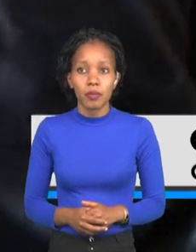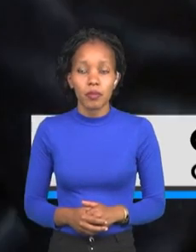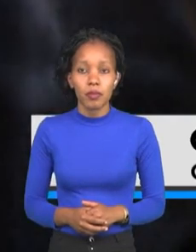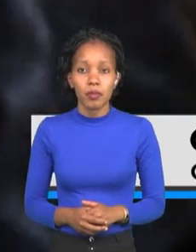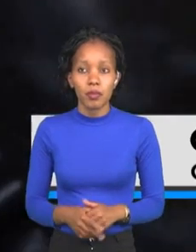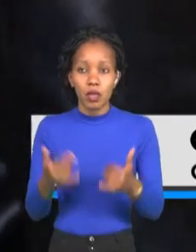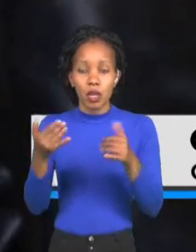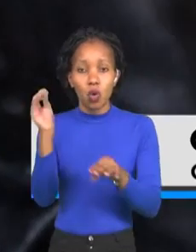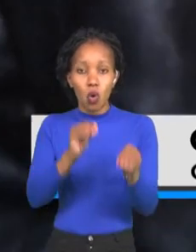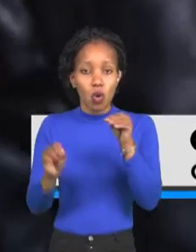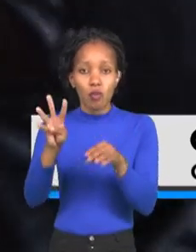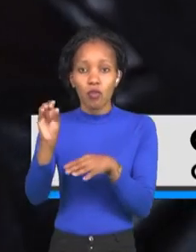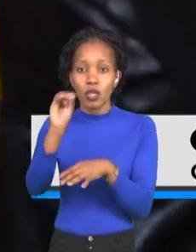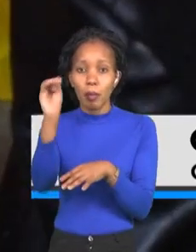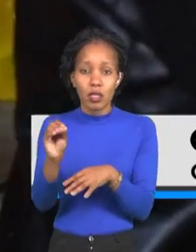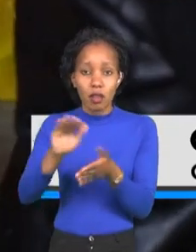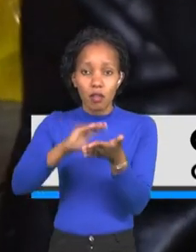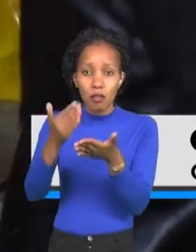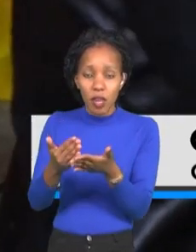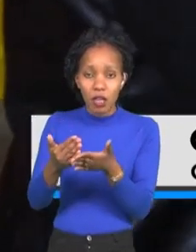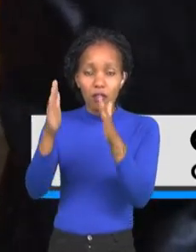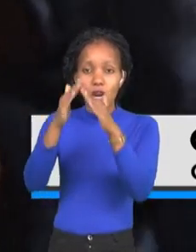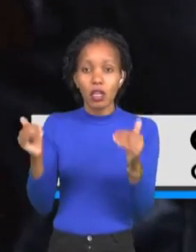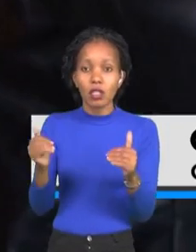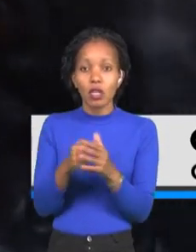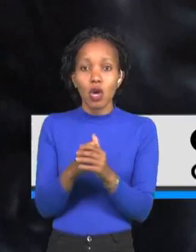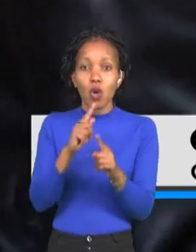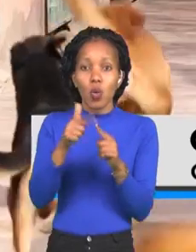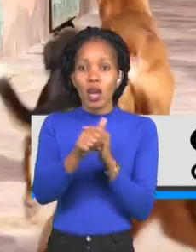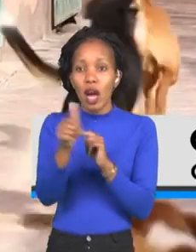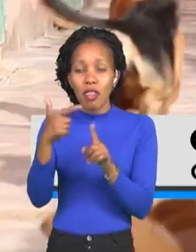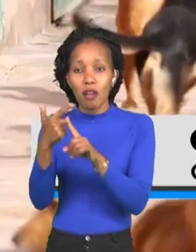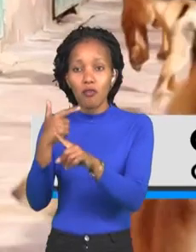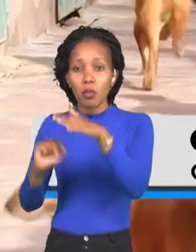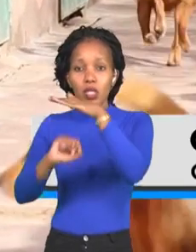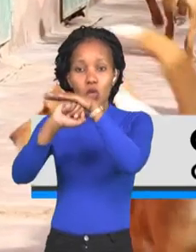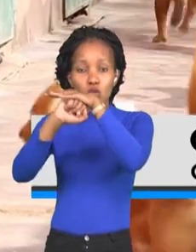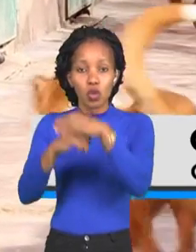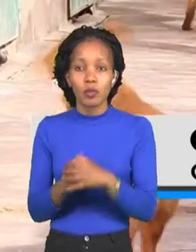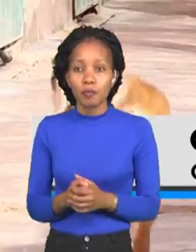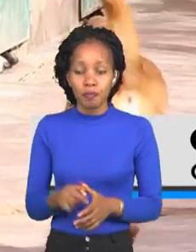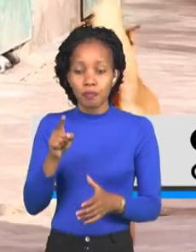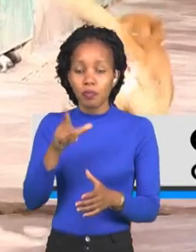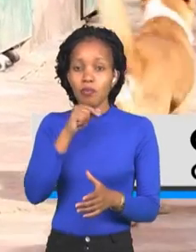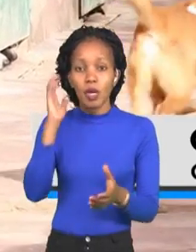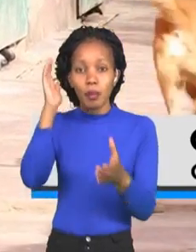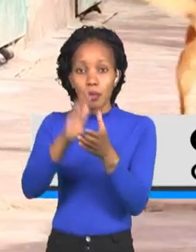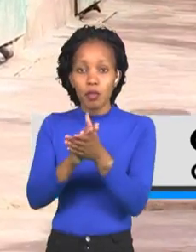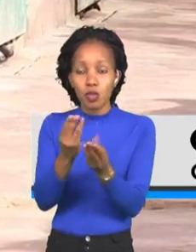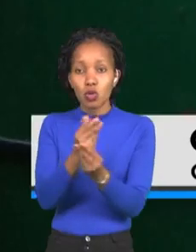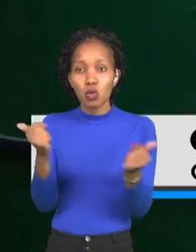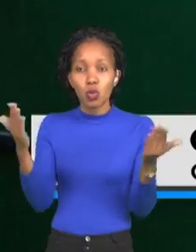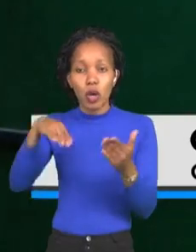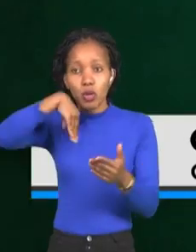Shobagi contributes 40% to the funding of the shelters, while the rest comes from donations. Shobagi believes the solution lies in